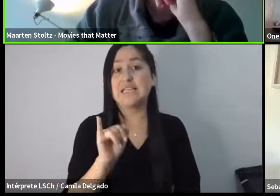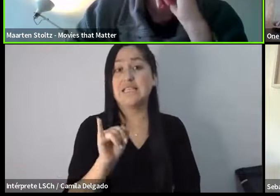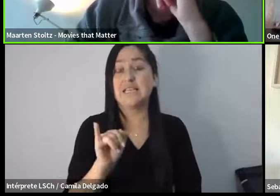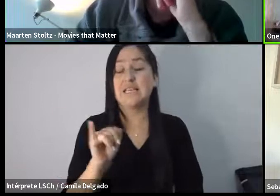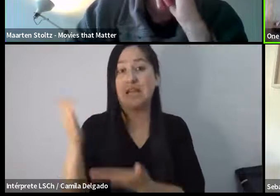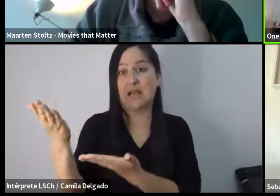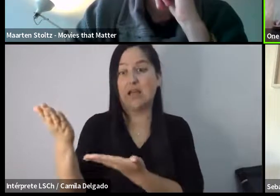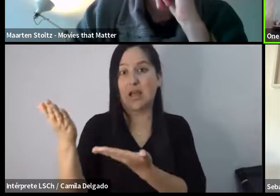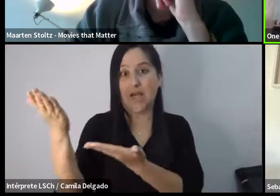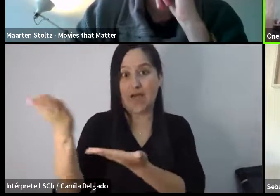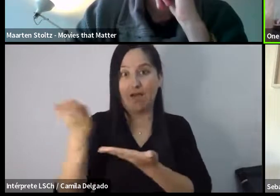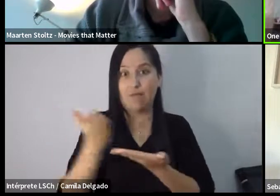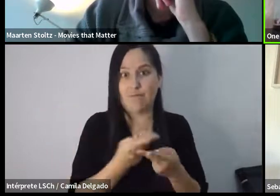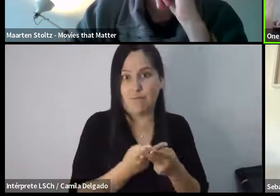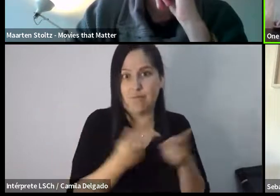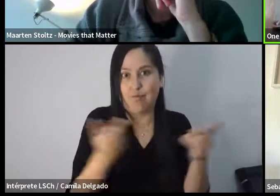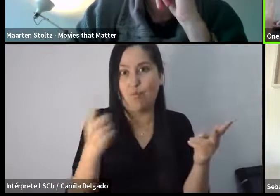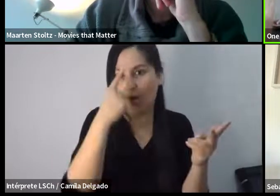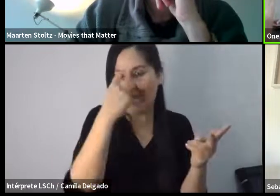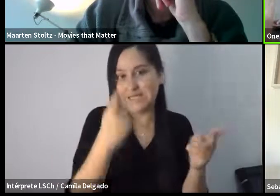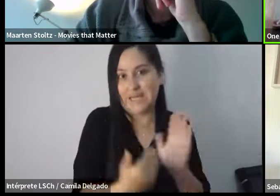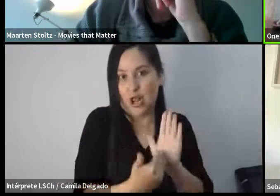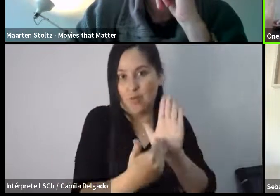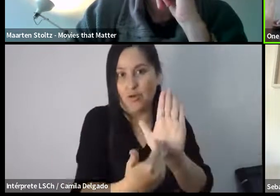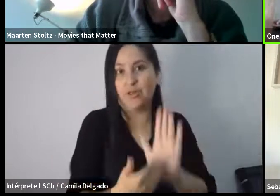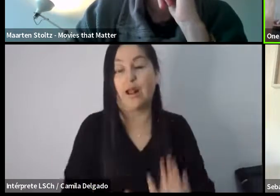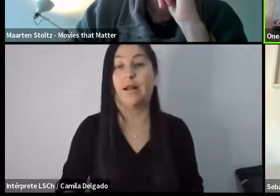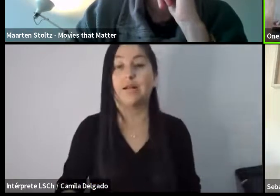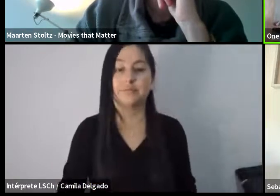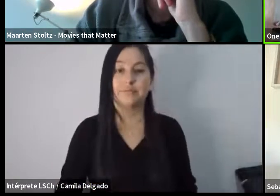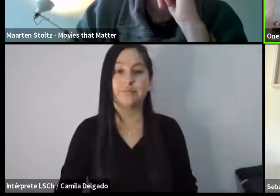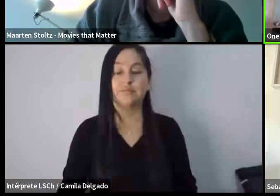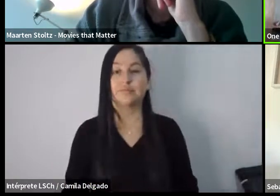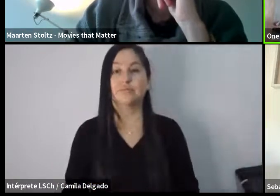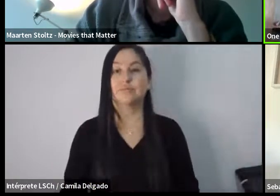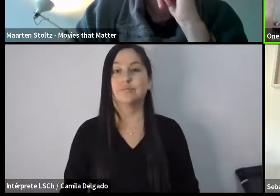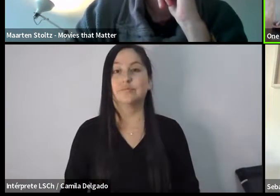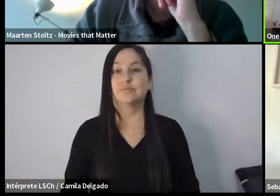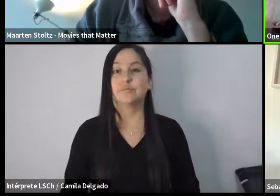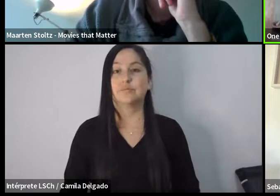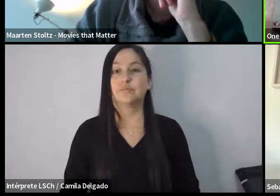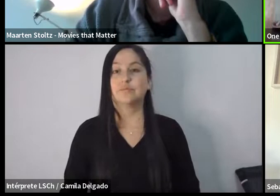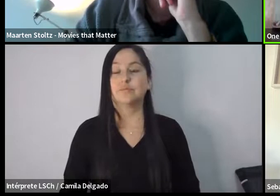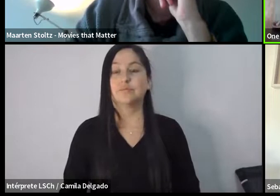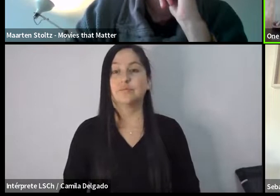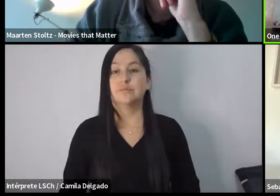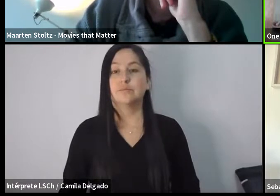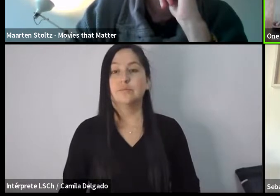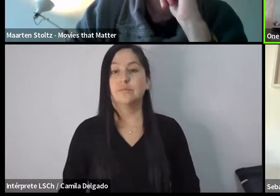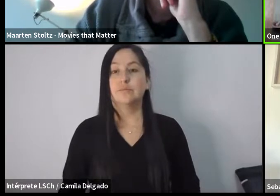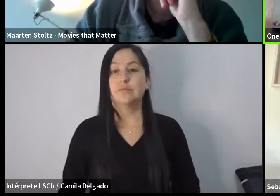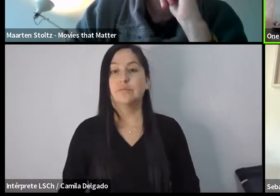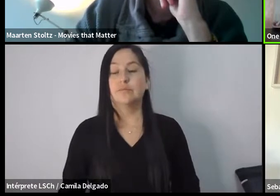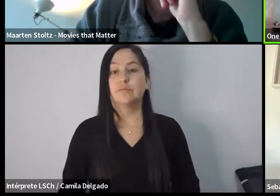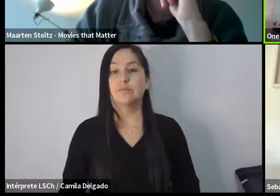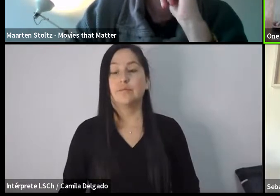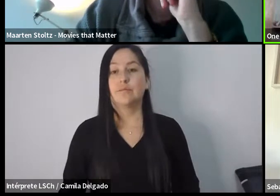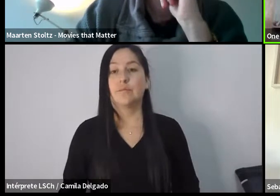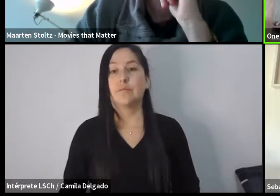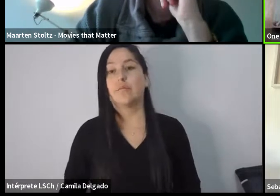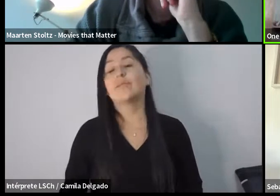And I think there's also a little prejudice where when it comes to human rights film festivals that we are like